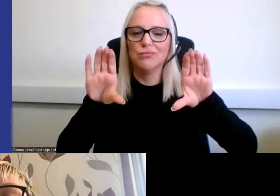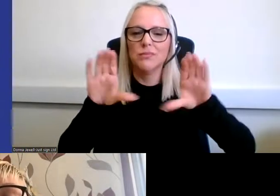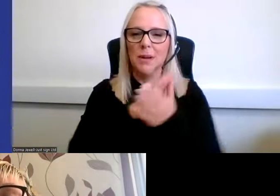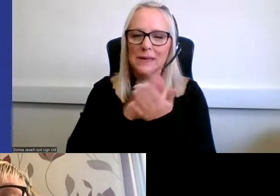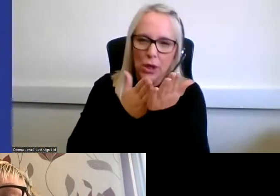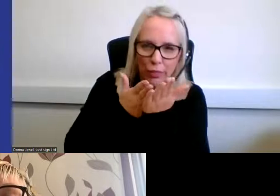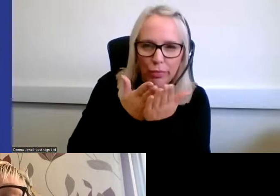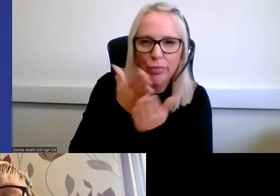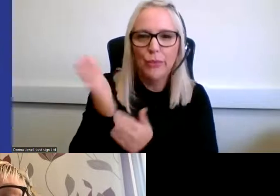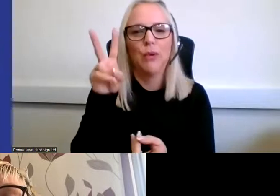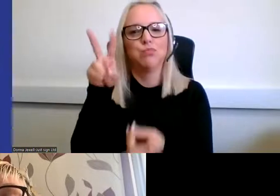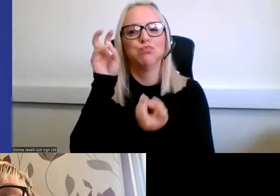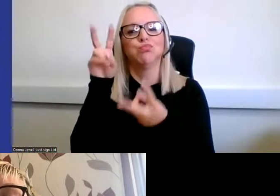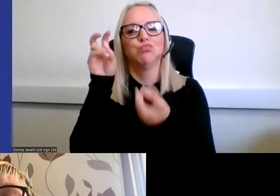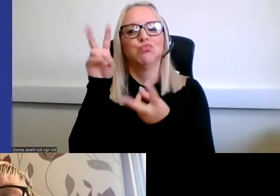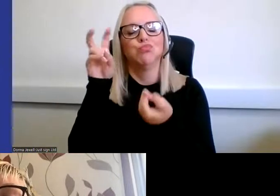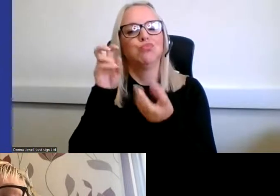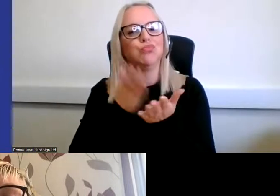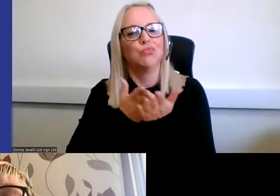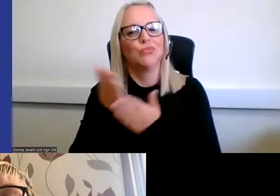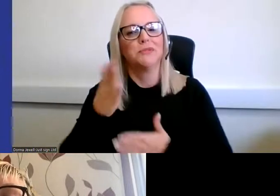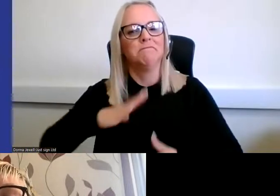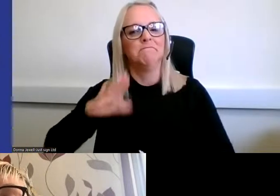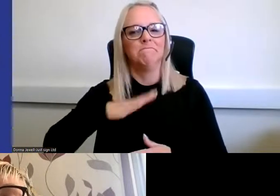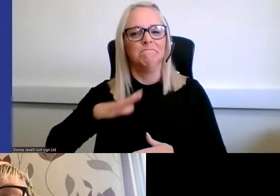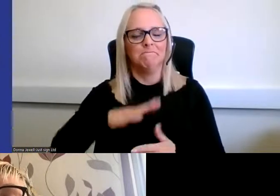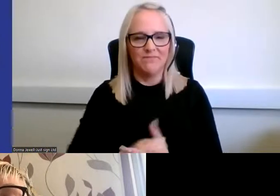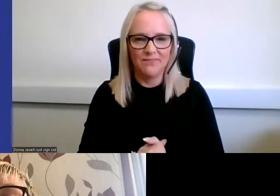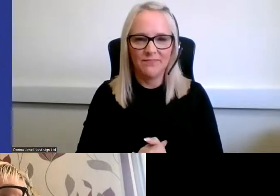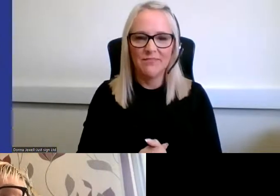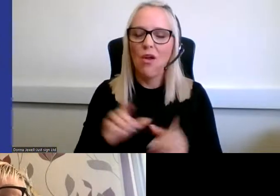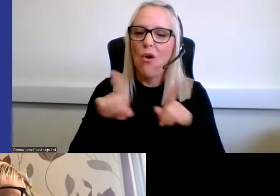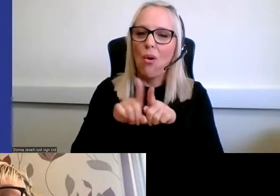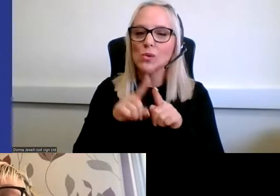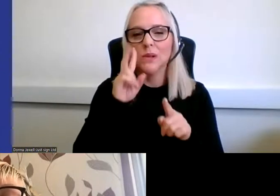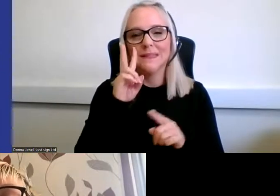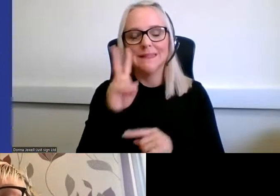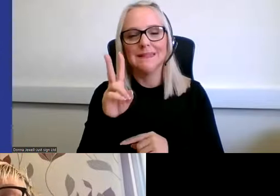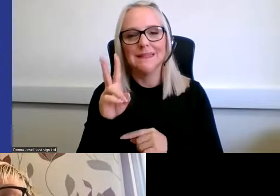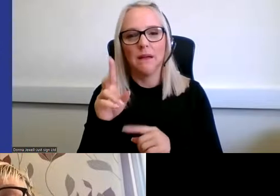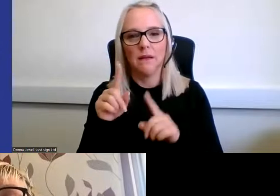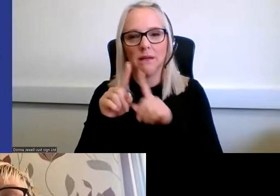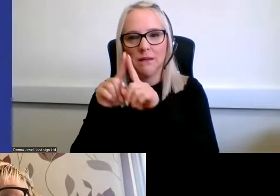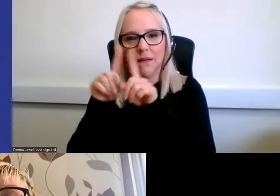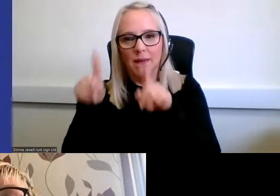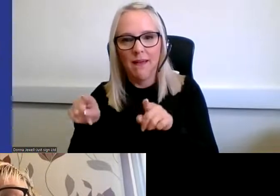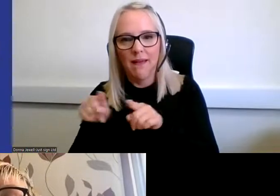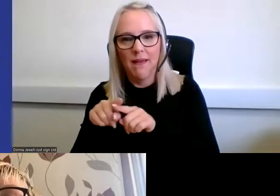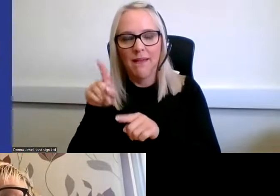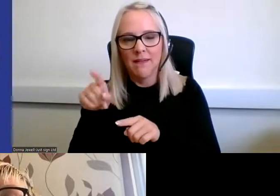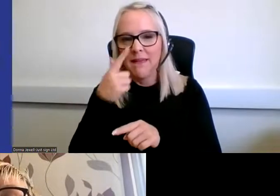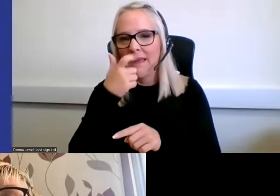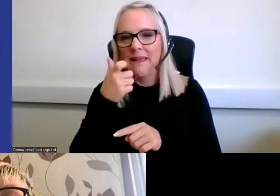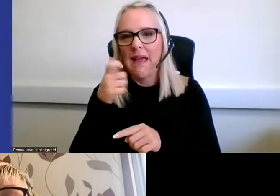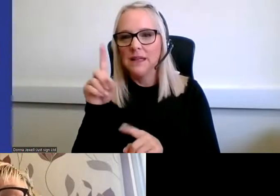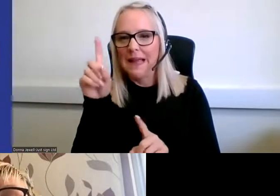all times on your screen. And then there's a bar on the side that will allow the visibles, the interpreters to be either